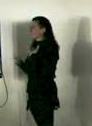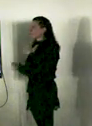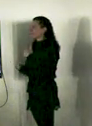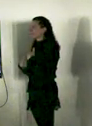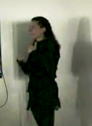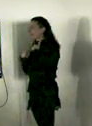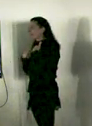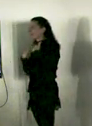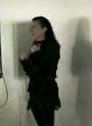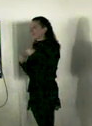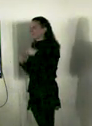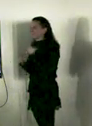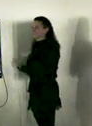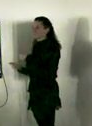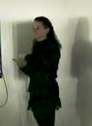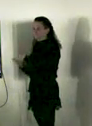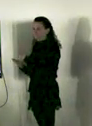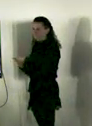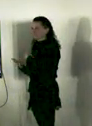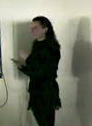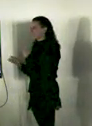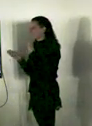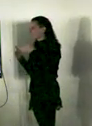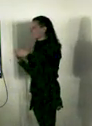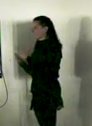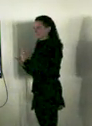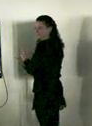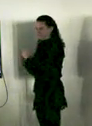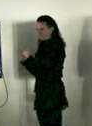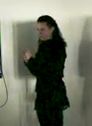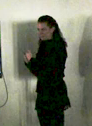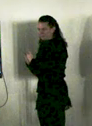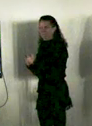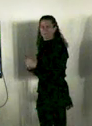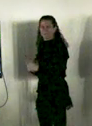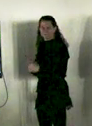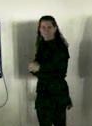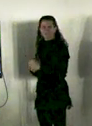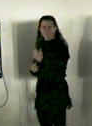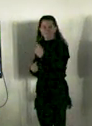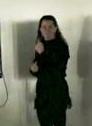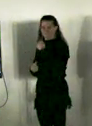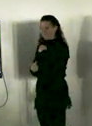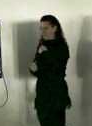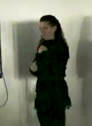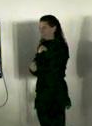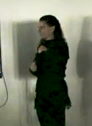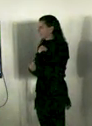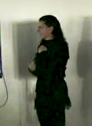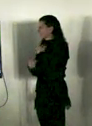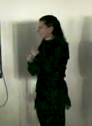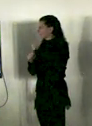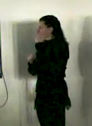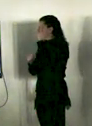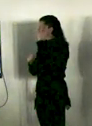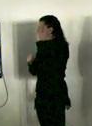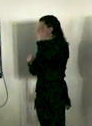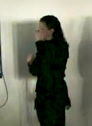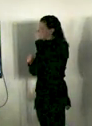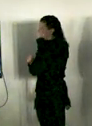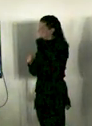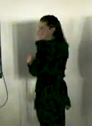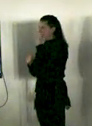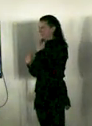my income on video games, a lot of my income is from writing about video games. So, to me, it makes sense, because it